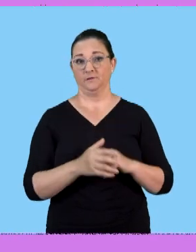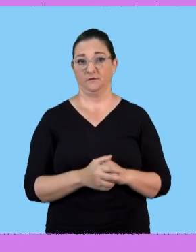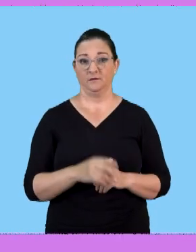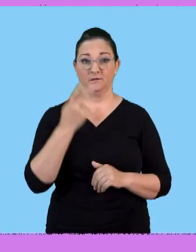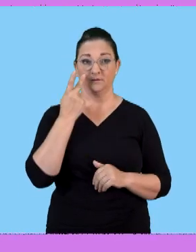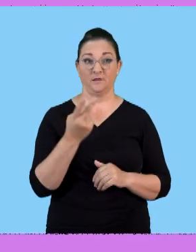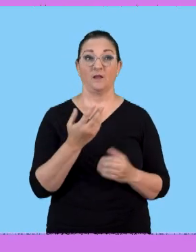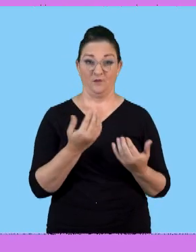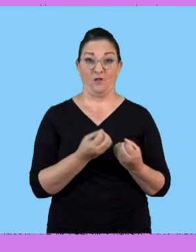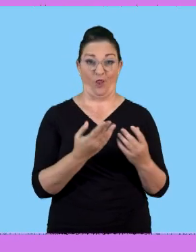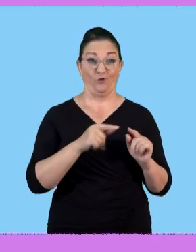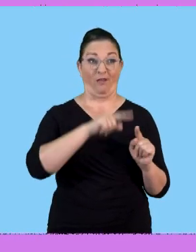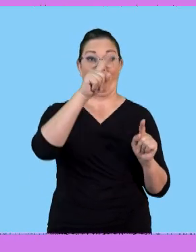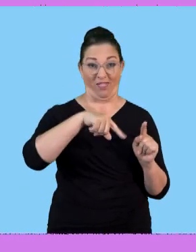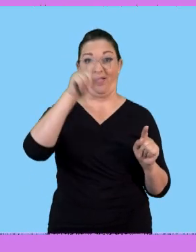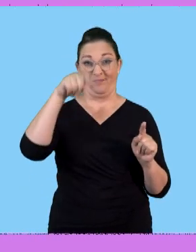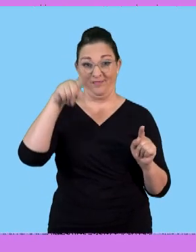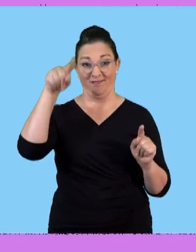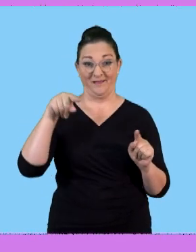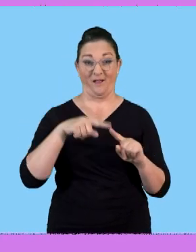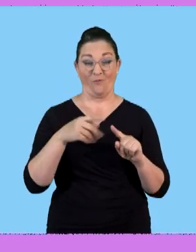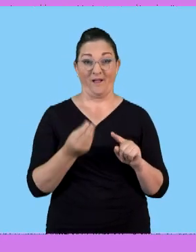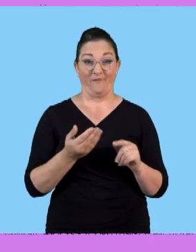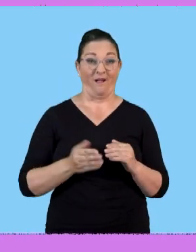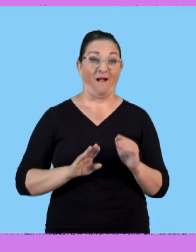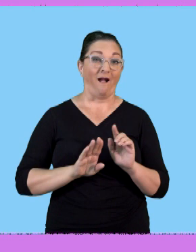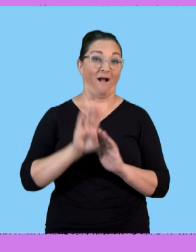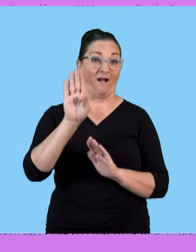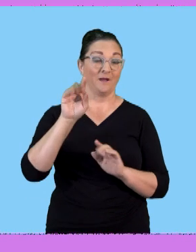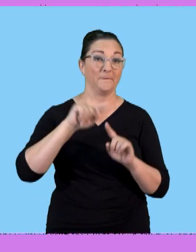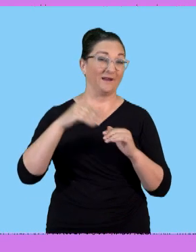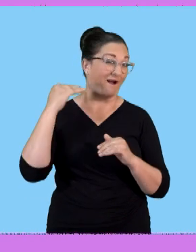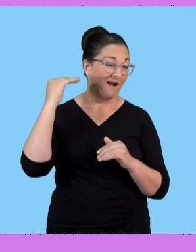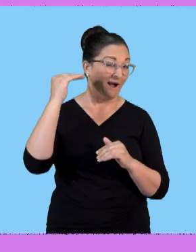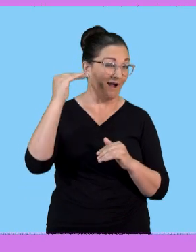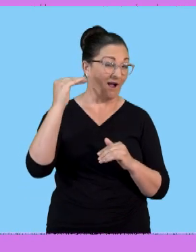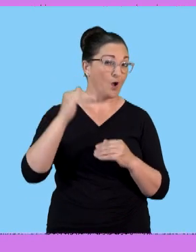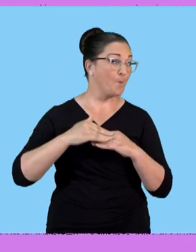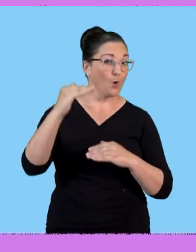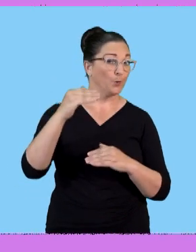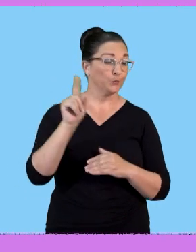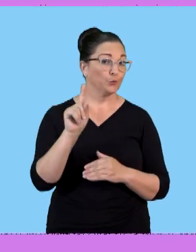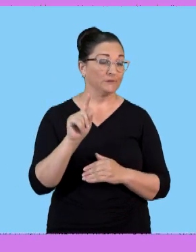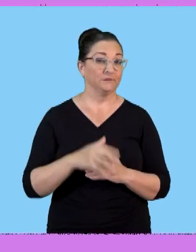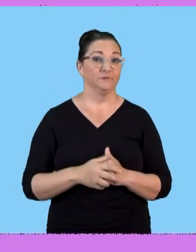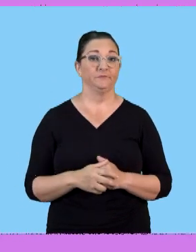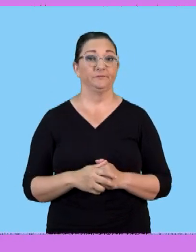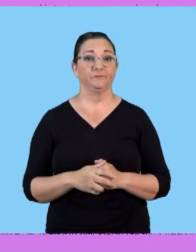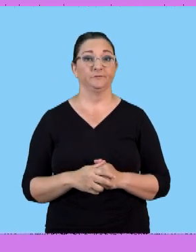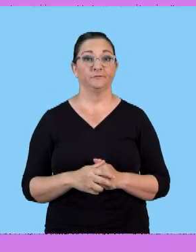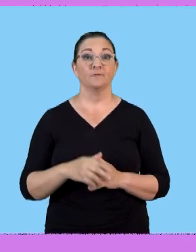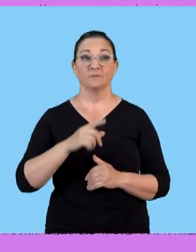right, we can see there are quite a few of higher points, but we are looking for the highest point there.